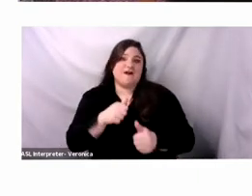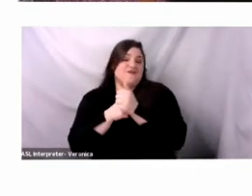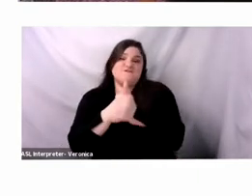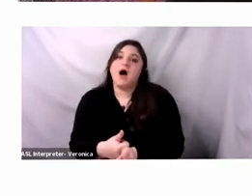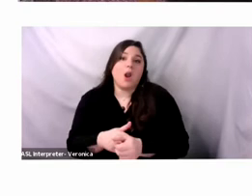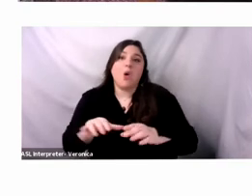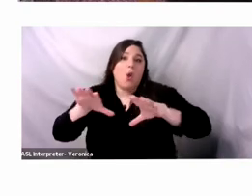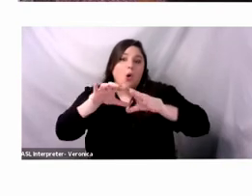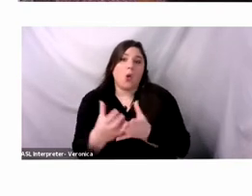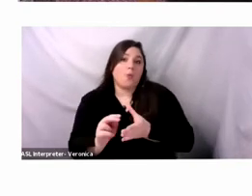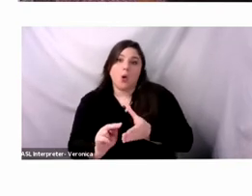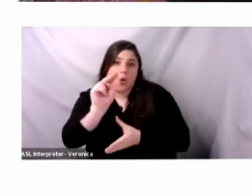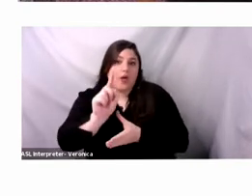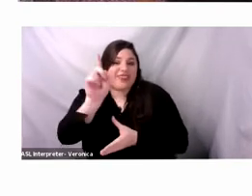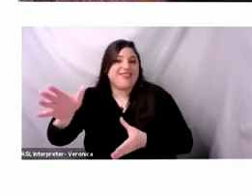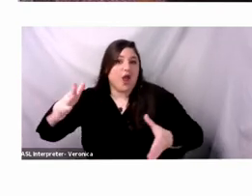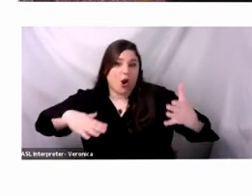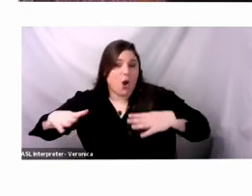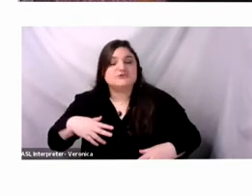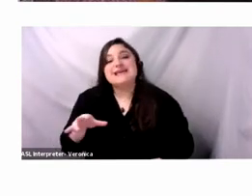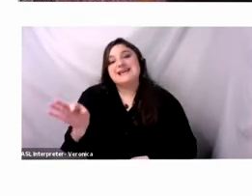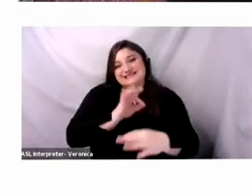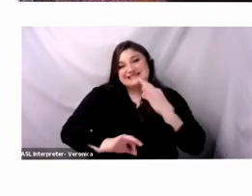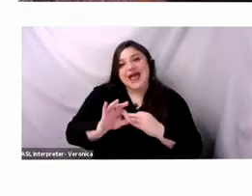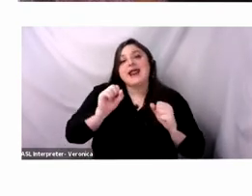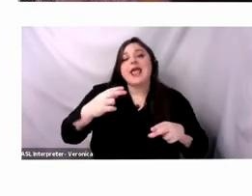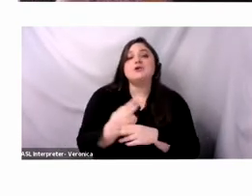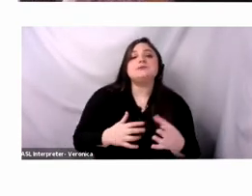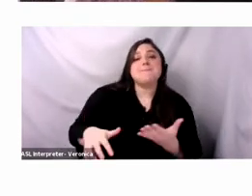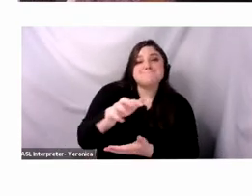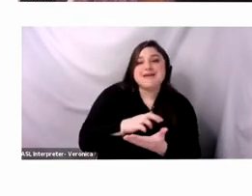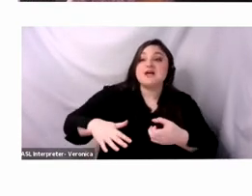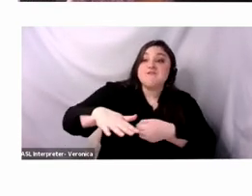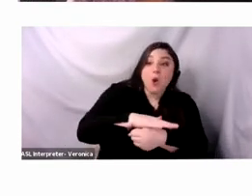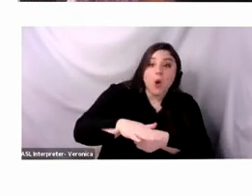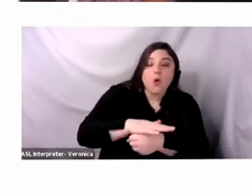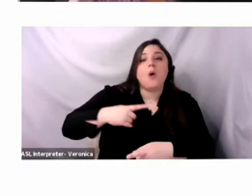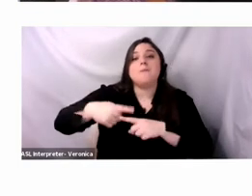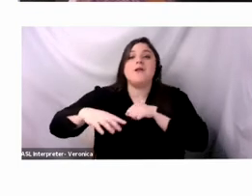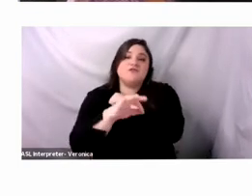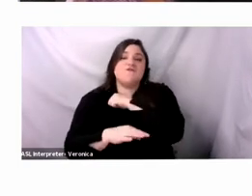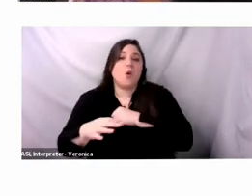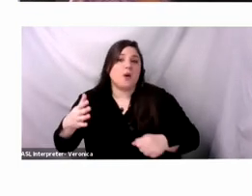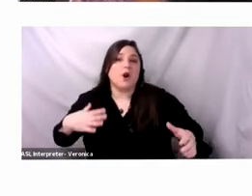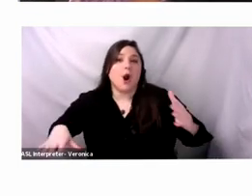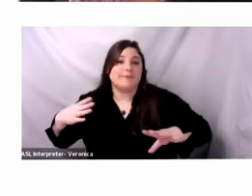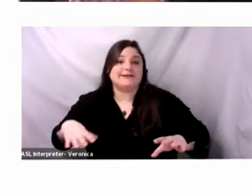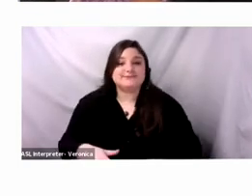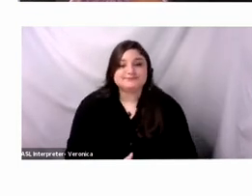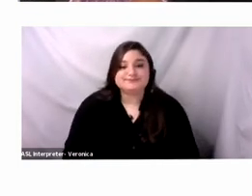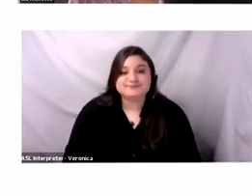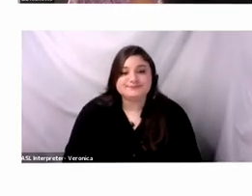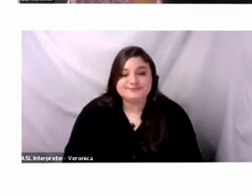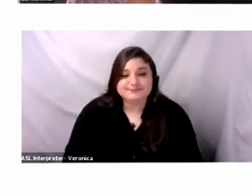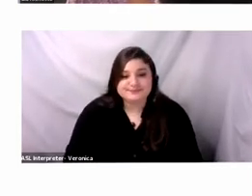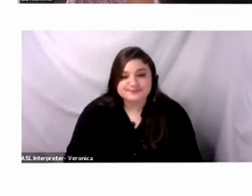championed the agency of Ghanaians to mix local and foreign garments. Following Nkrumah's lead, the style of post-independence Ghana